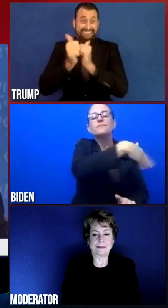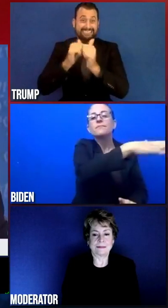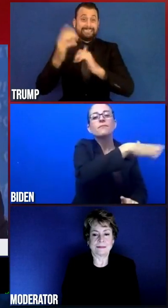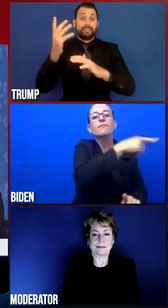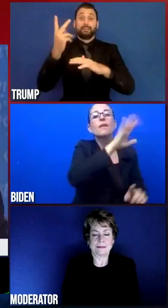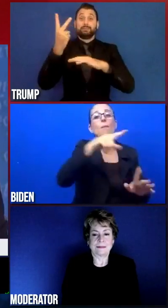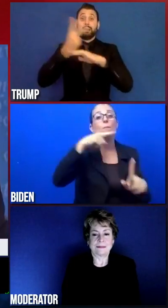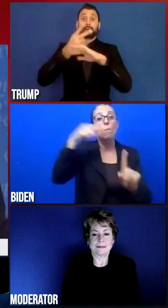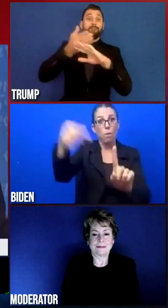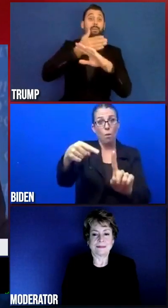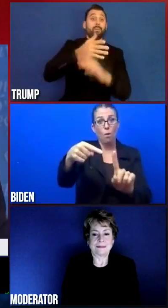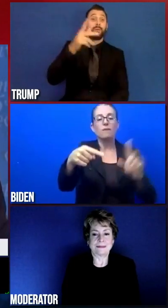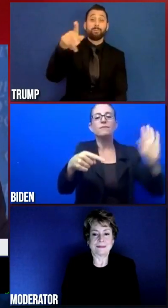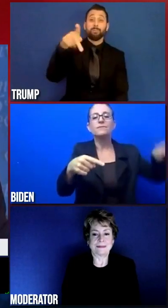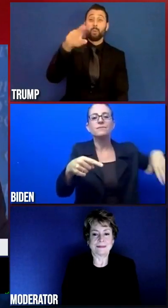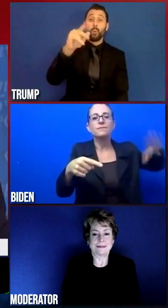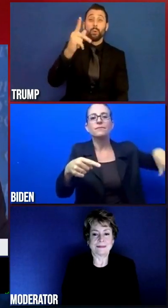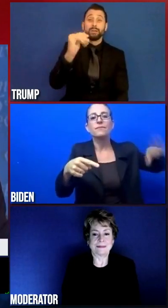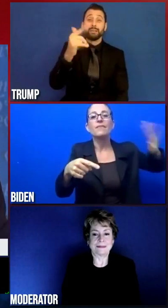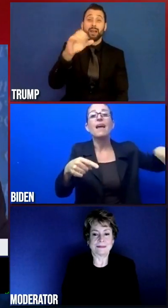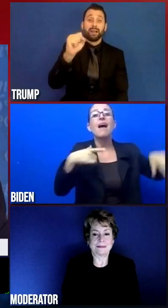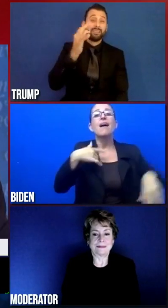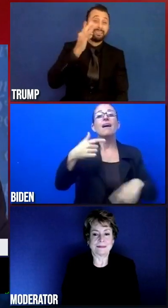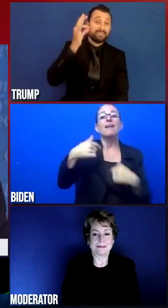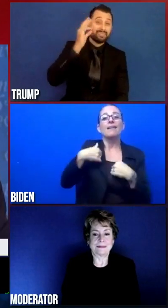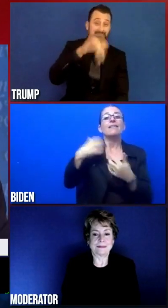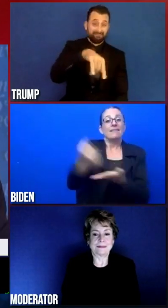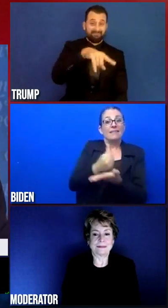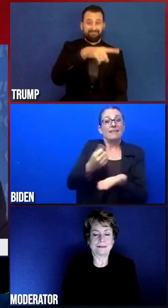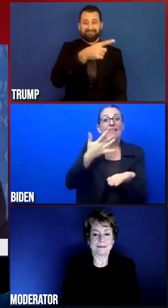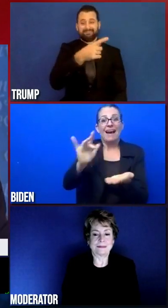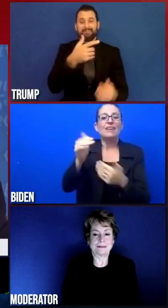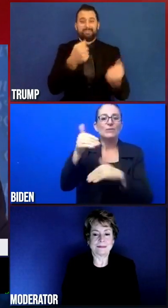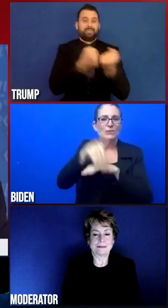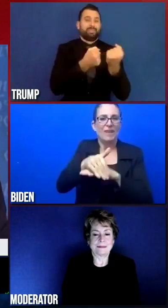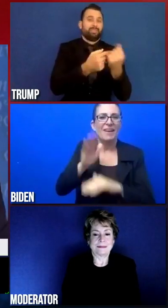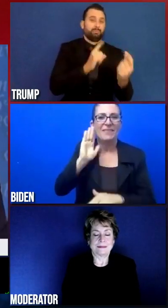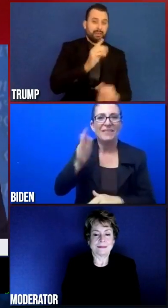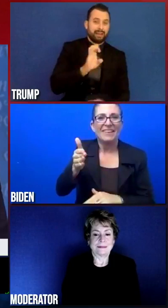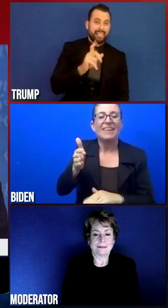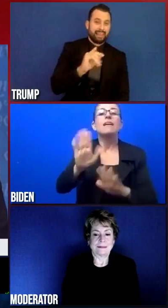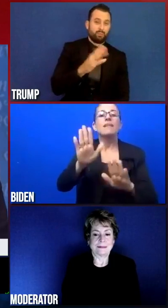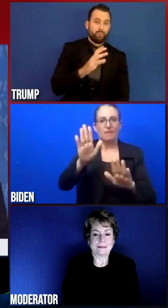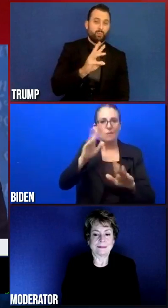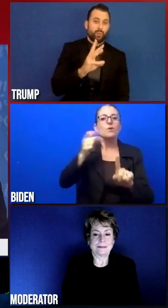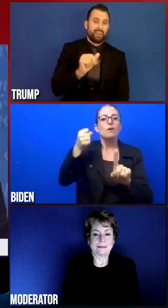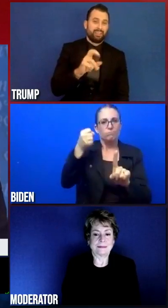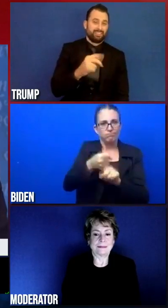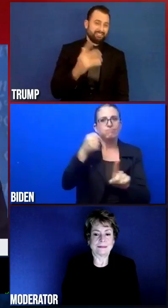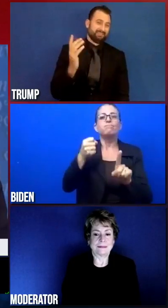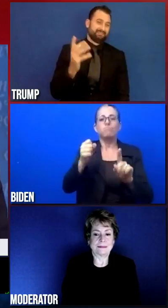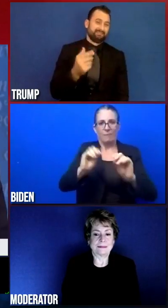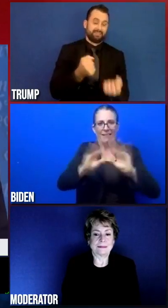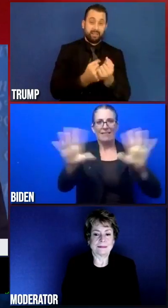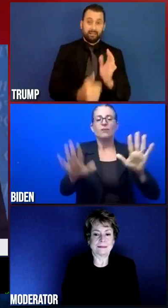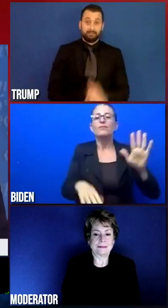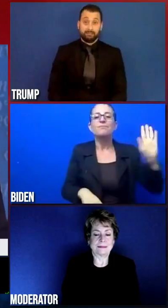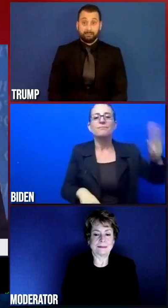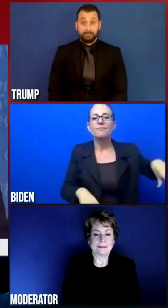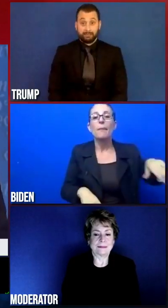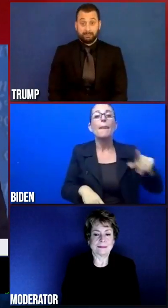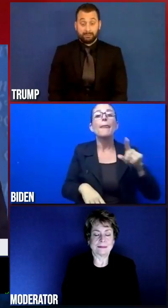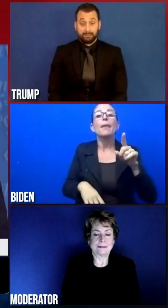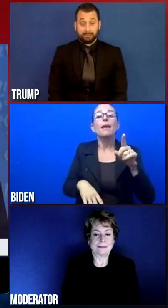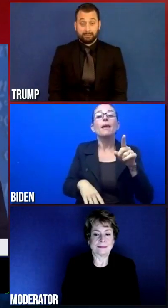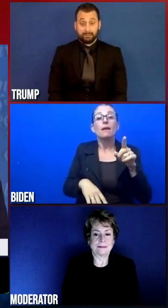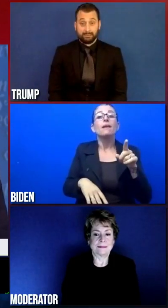lucky tonight as well. And tonight I'm going to With make what? sure, because With what? here's the deal. Here's the deal. The fact is that everything he's saying so far